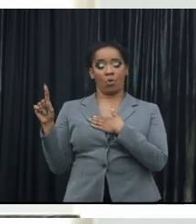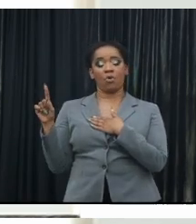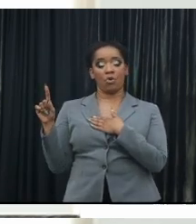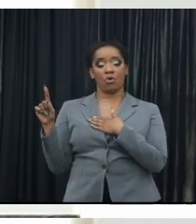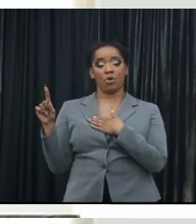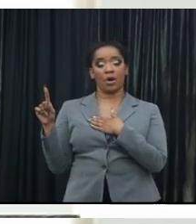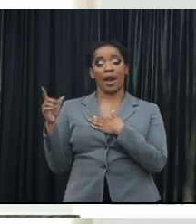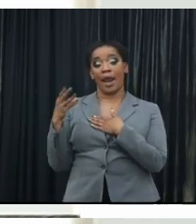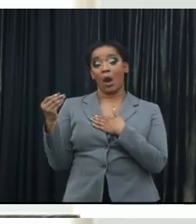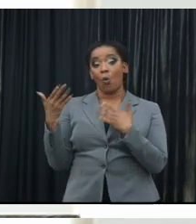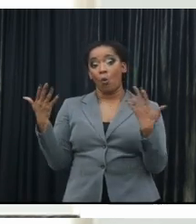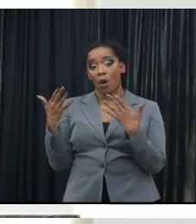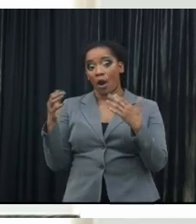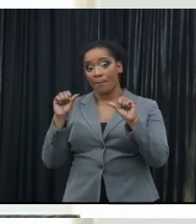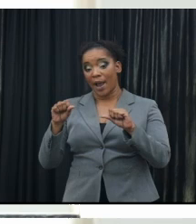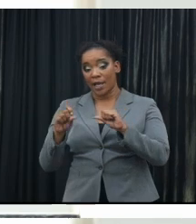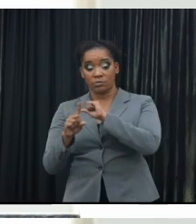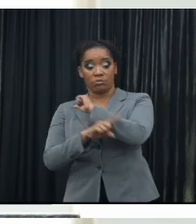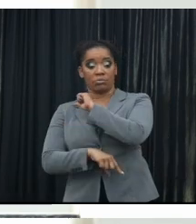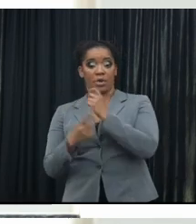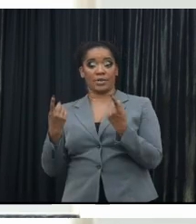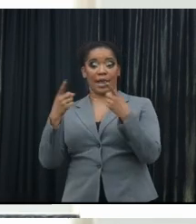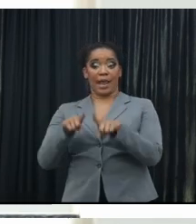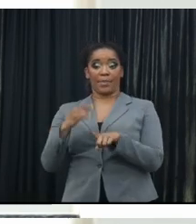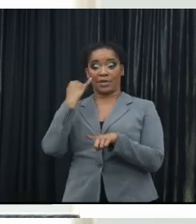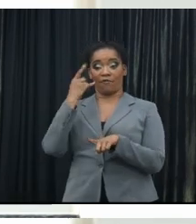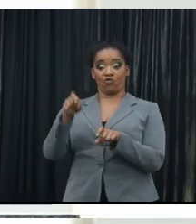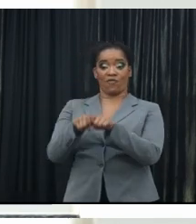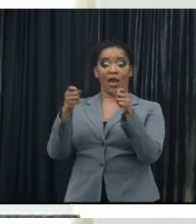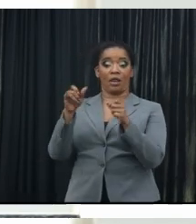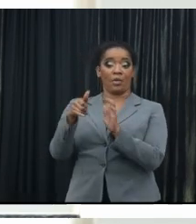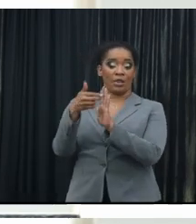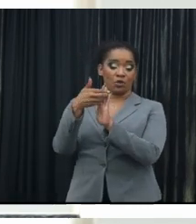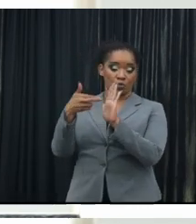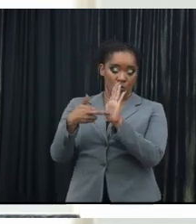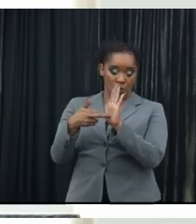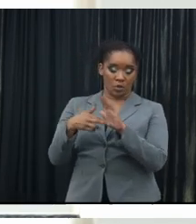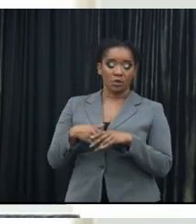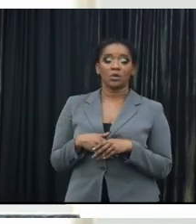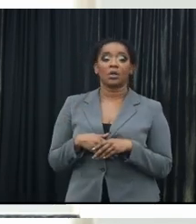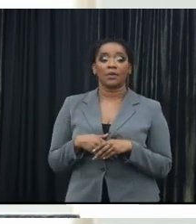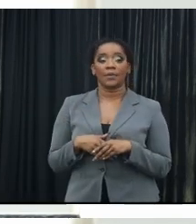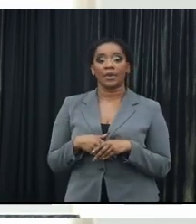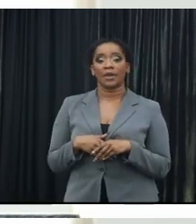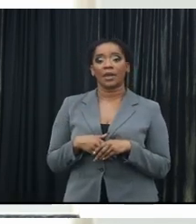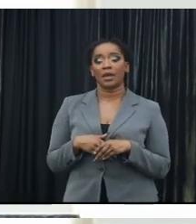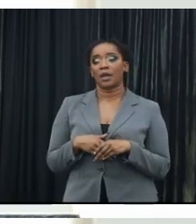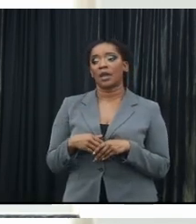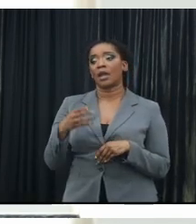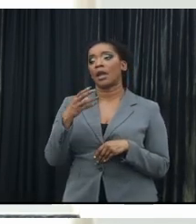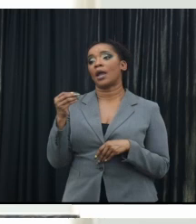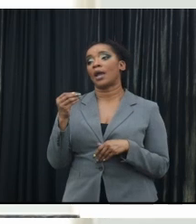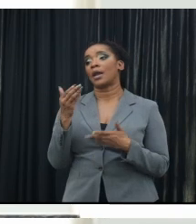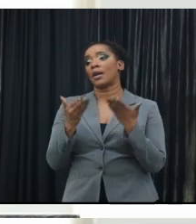may happen if they are found to violate lease rules when it comes to their interactions with others. And maybe it's not going that far. It's just